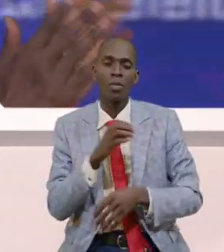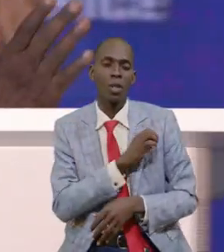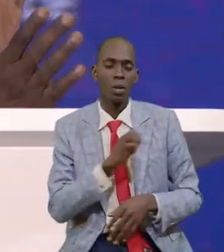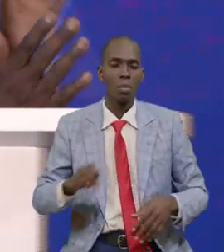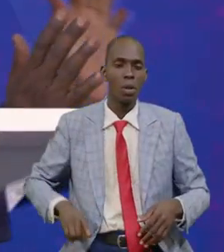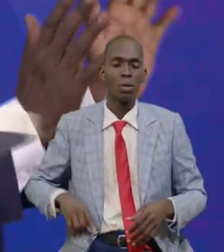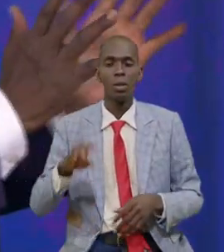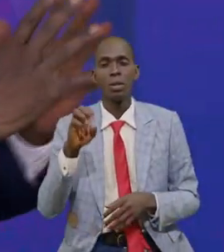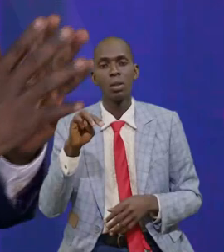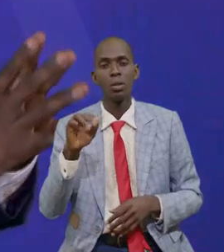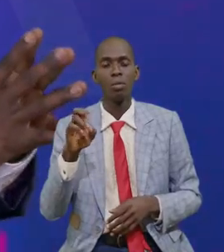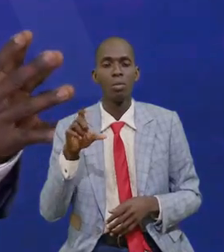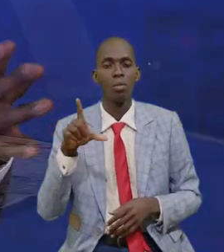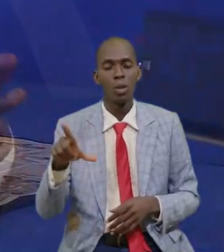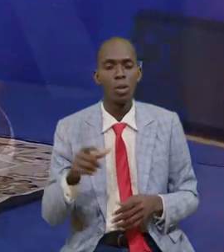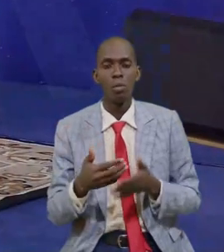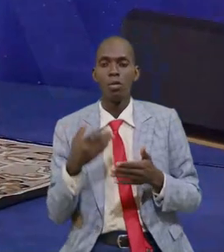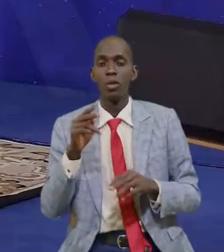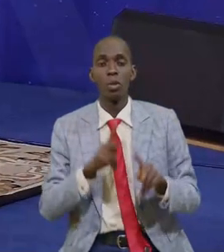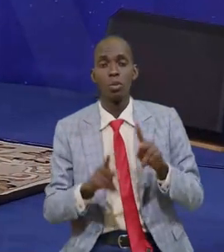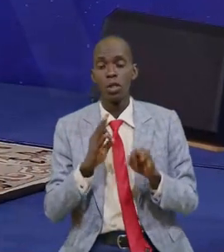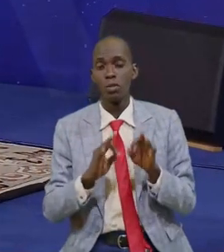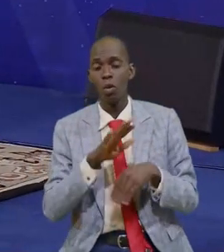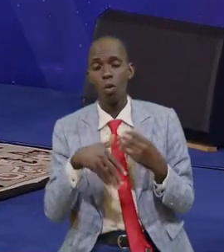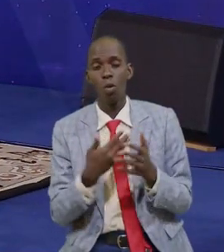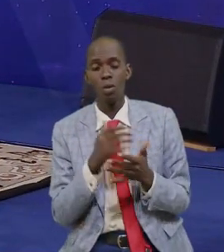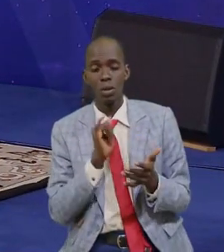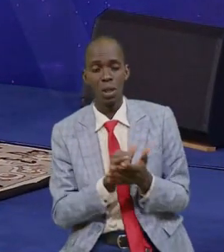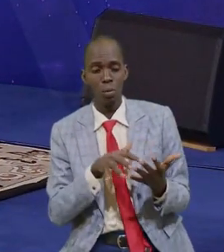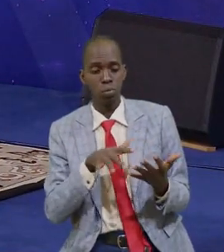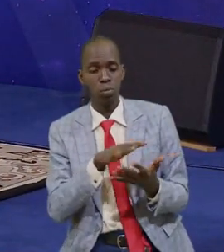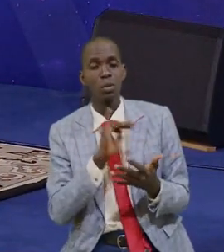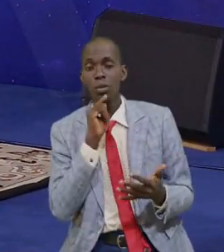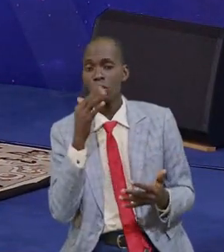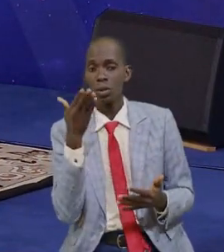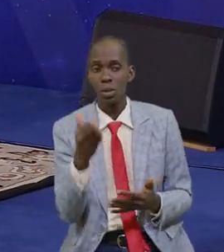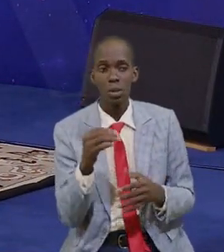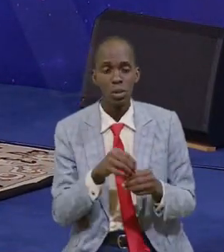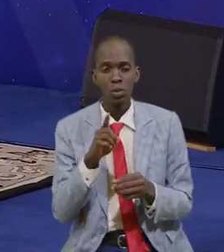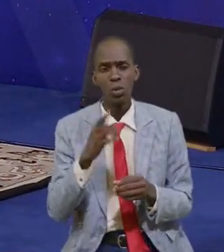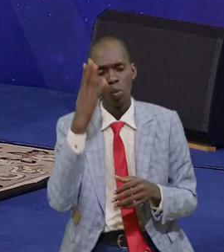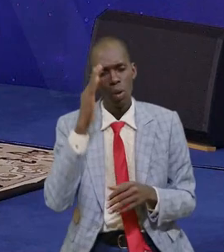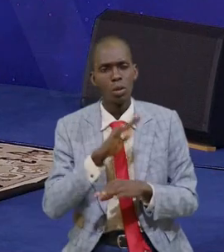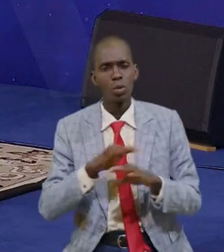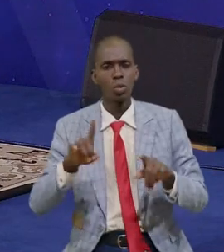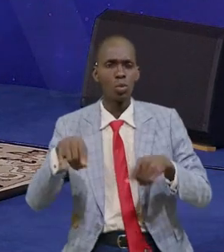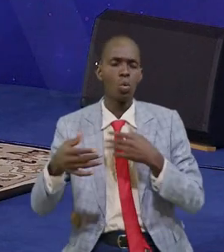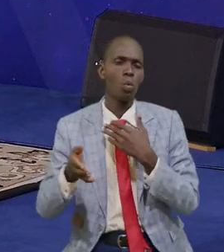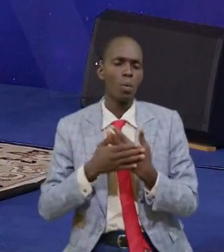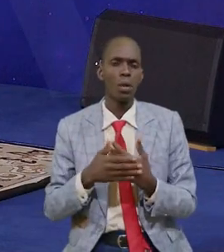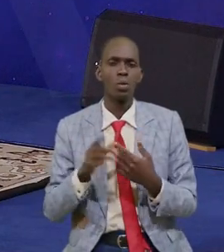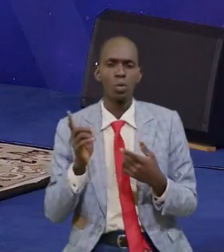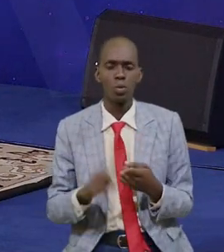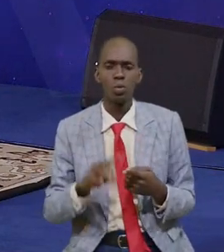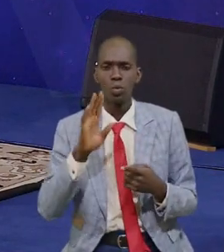them. If all that is not there, why don't you just go back to your closet? Why don't you go back